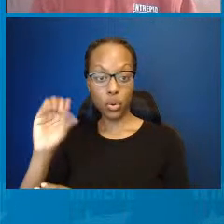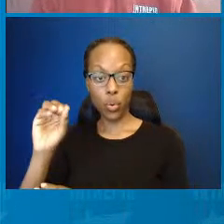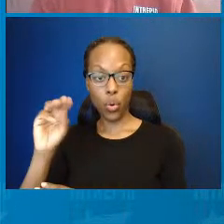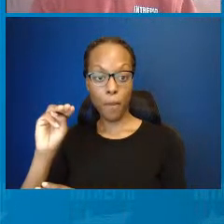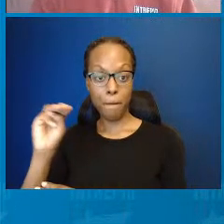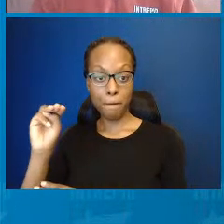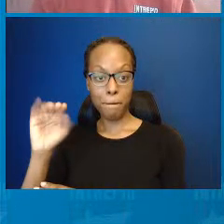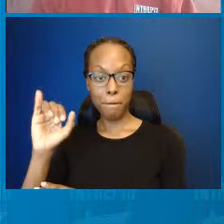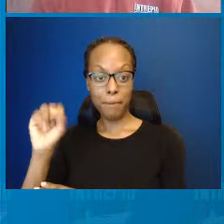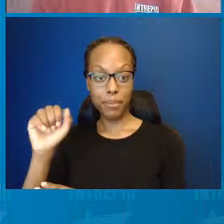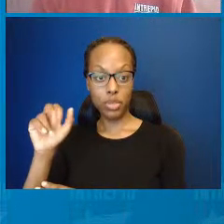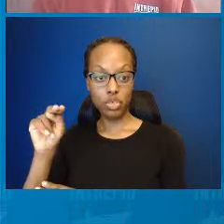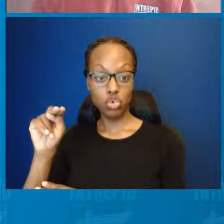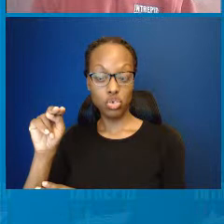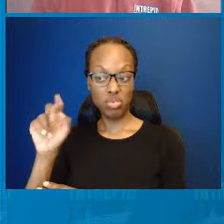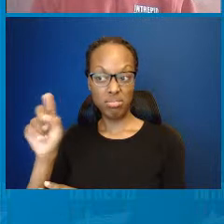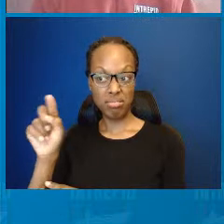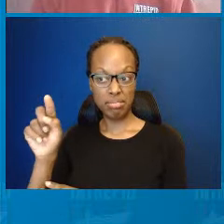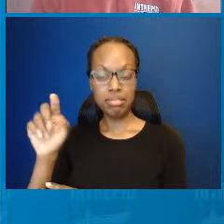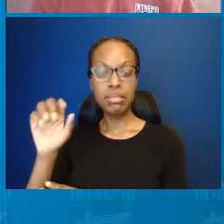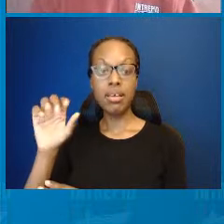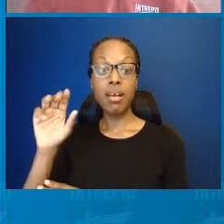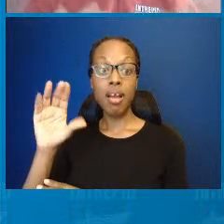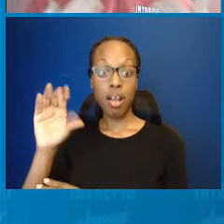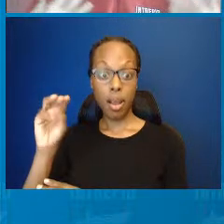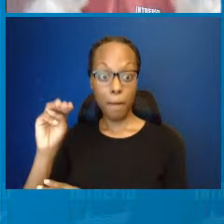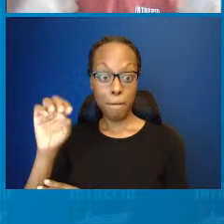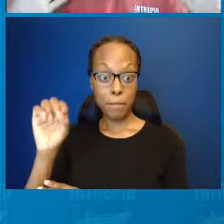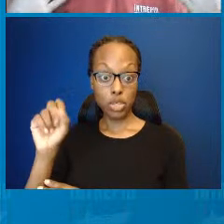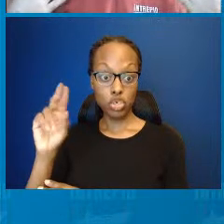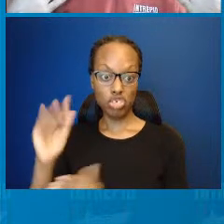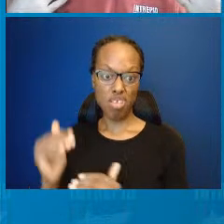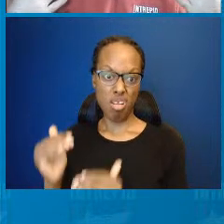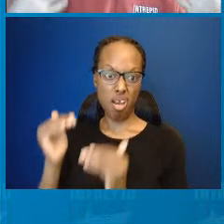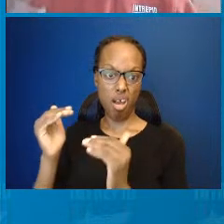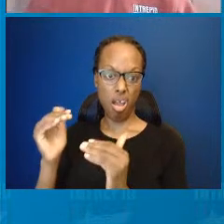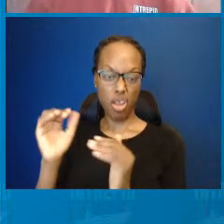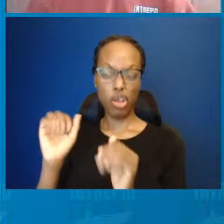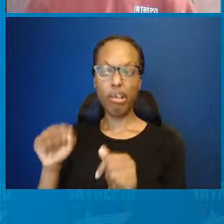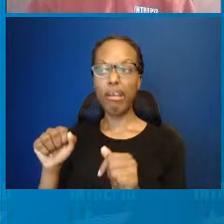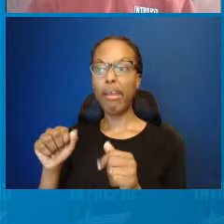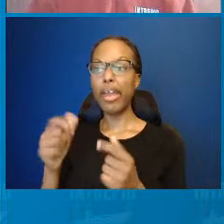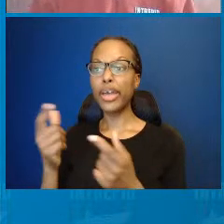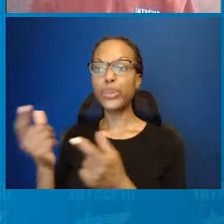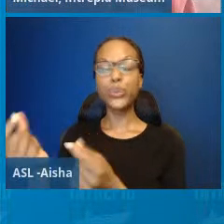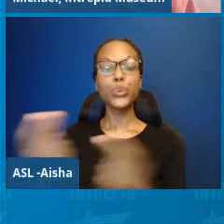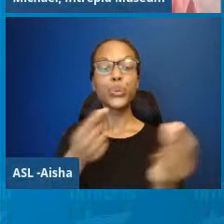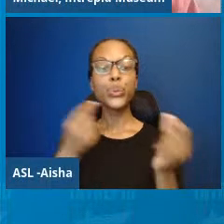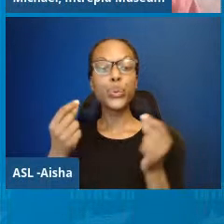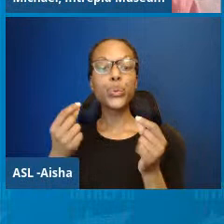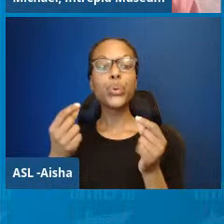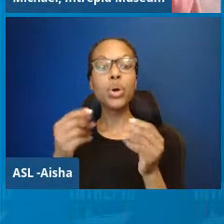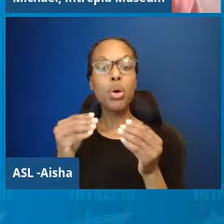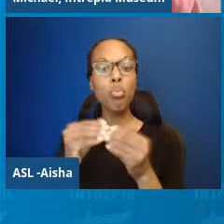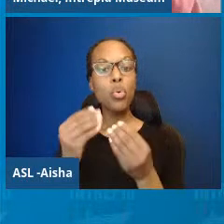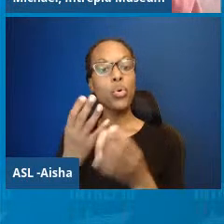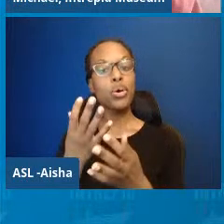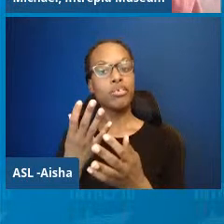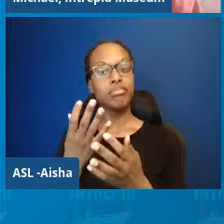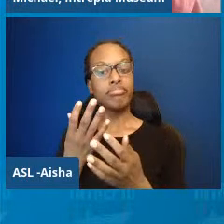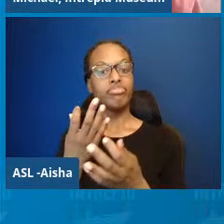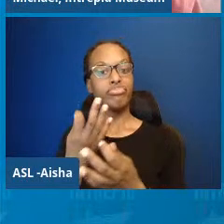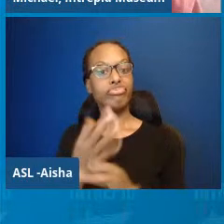more opportunities to move about and to move freely. Yeah.